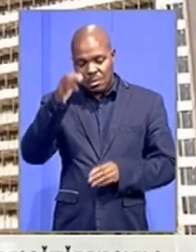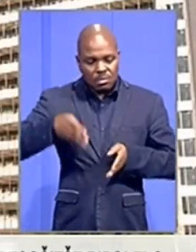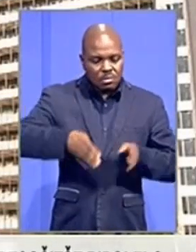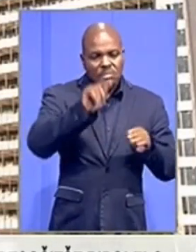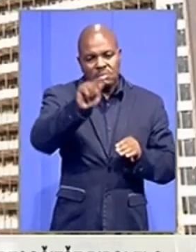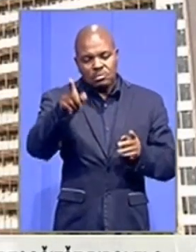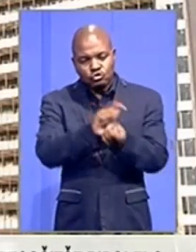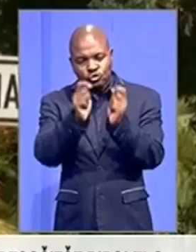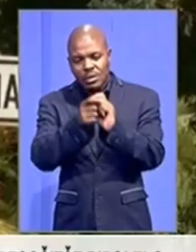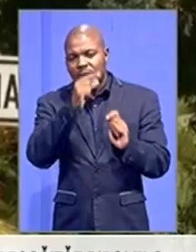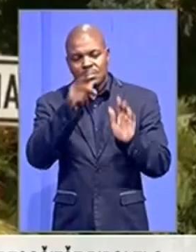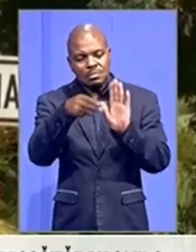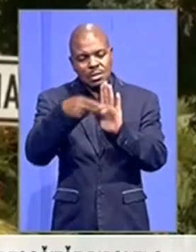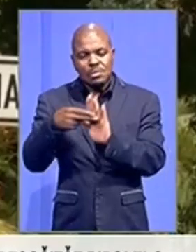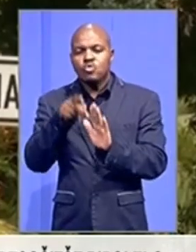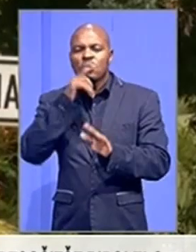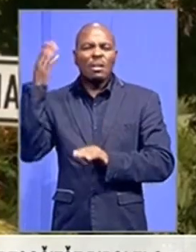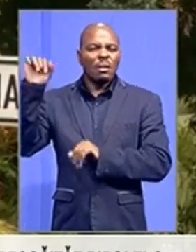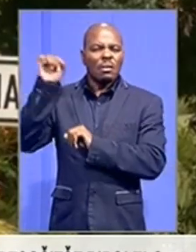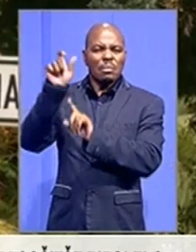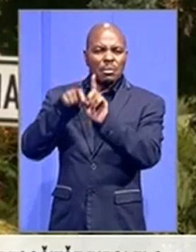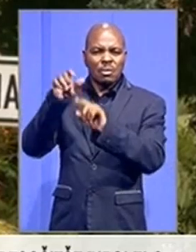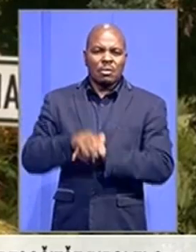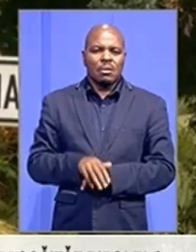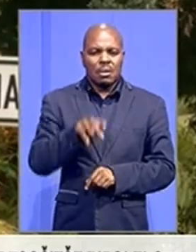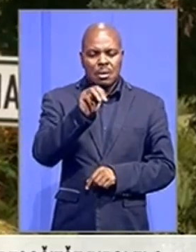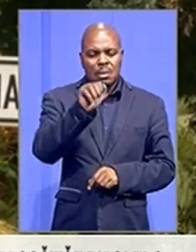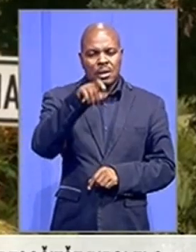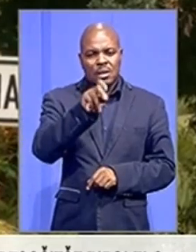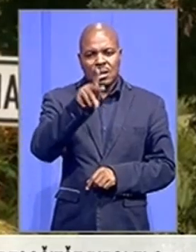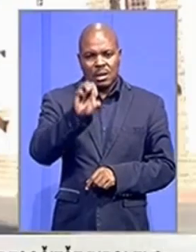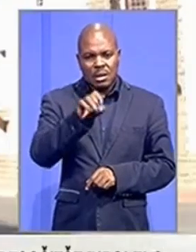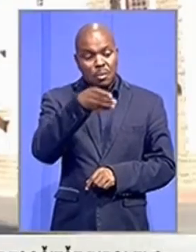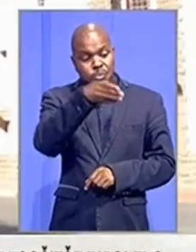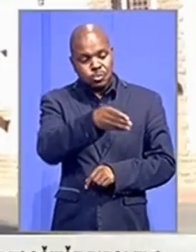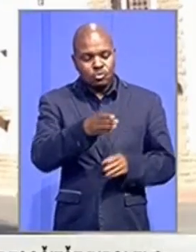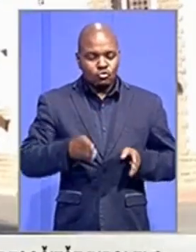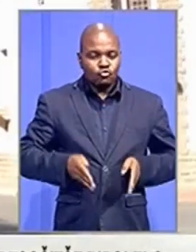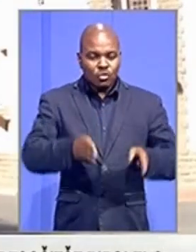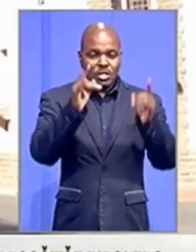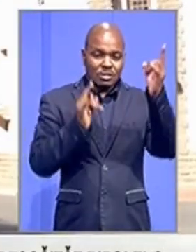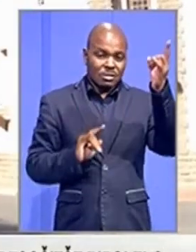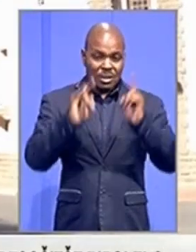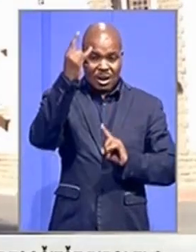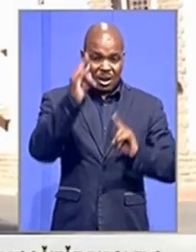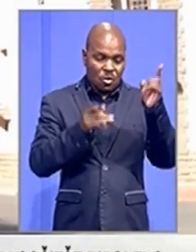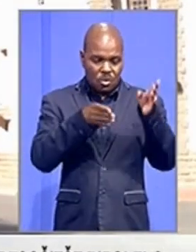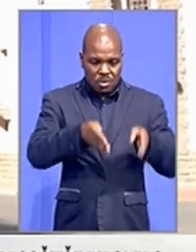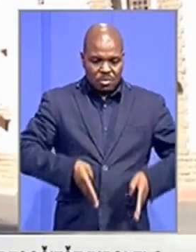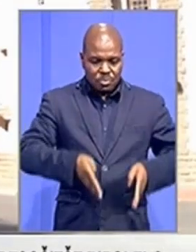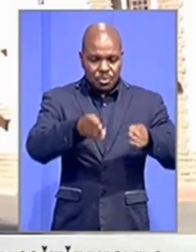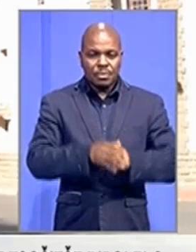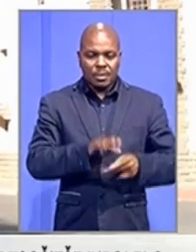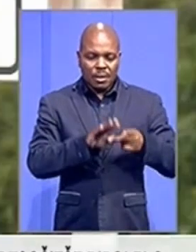e megolo ka ba lwela tokologo. Mila wa Charlotte Matleke o humanega ka bogareng bya toropo fa go tletse go sephetepete.